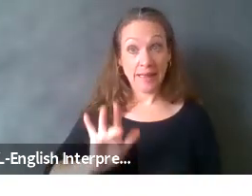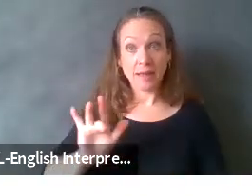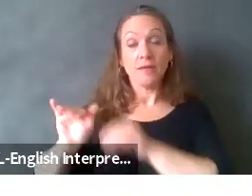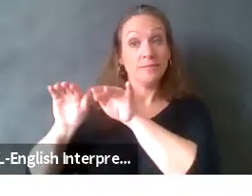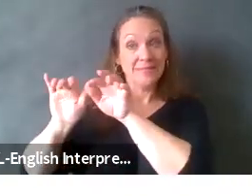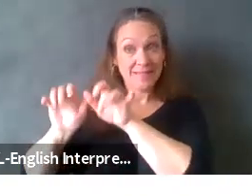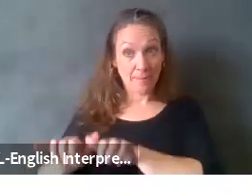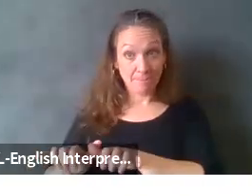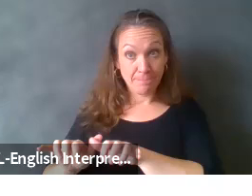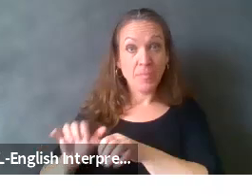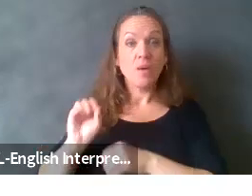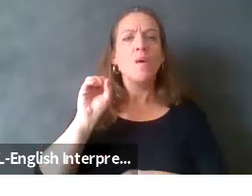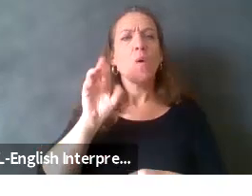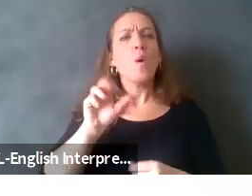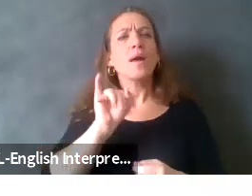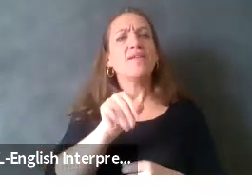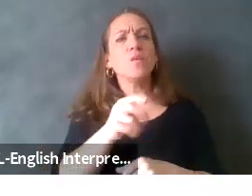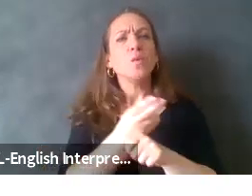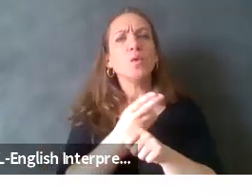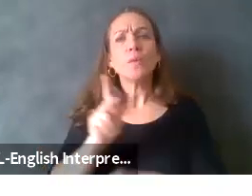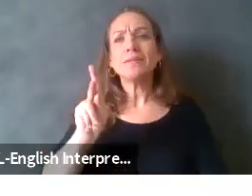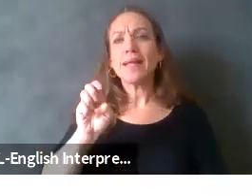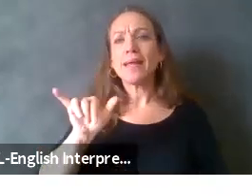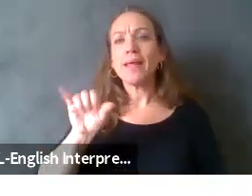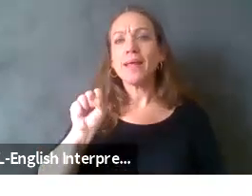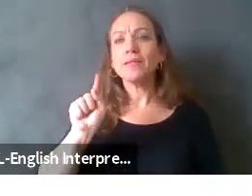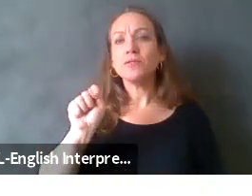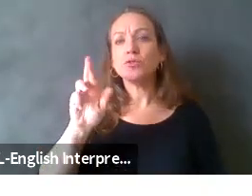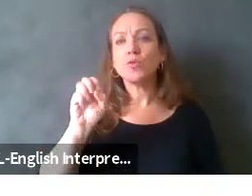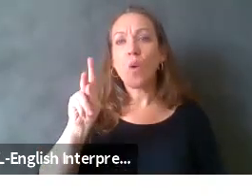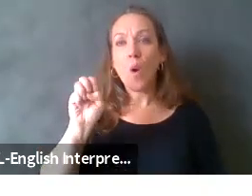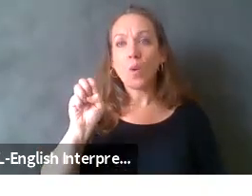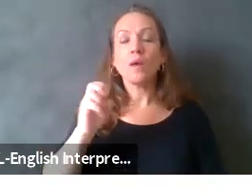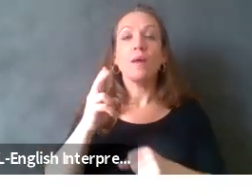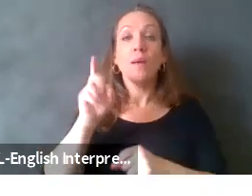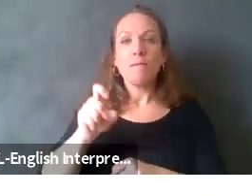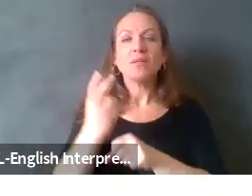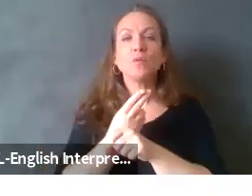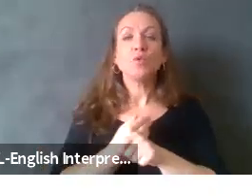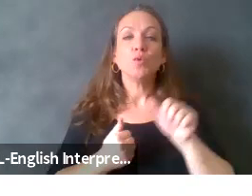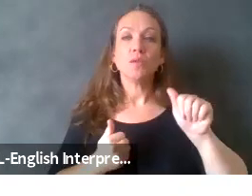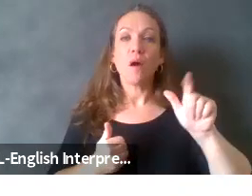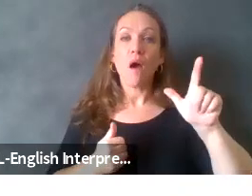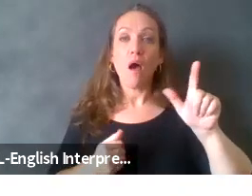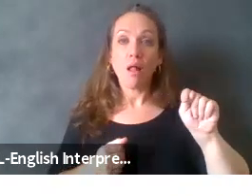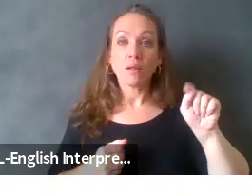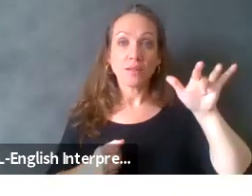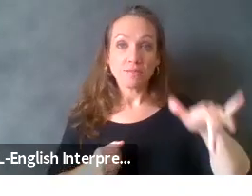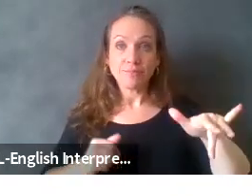you are using keystrokes, press Alt and H and enter the text in the chat